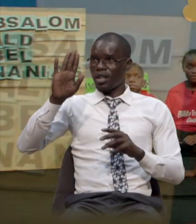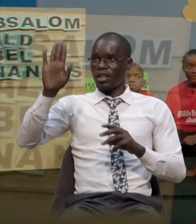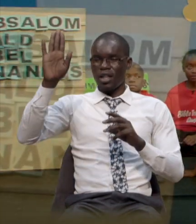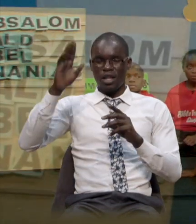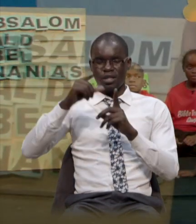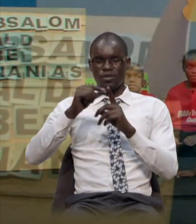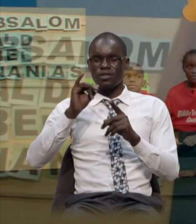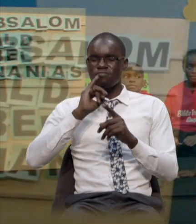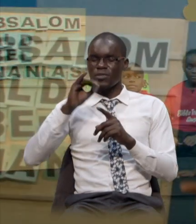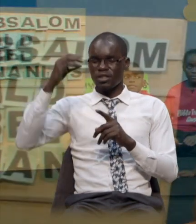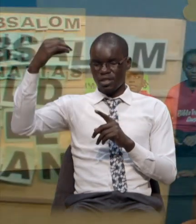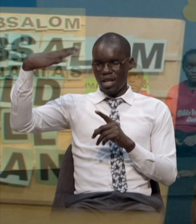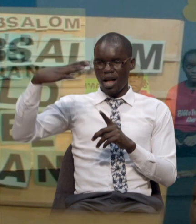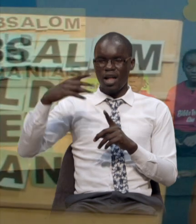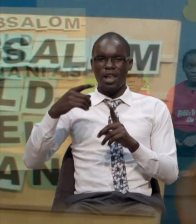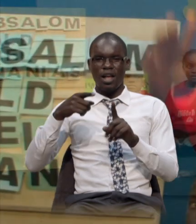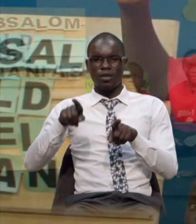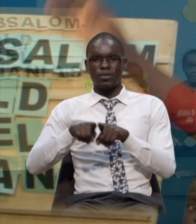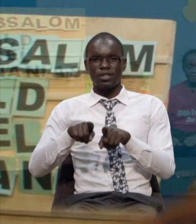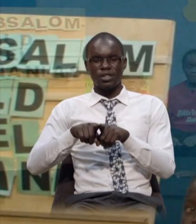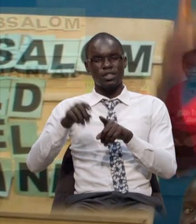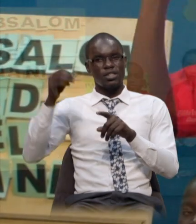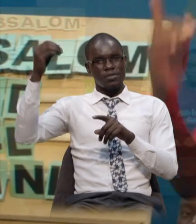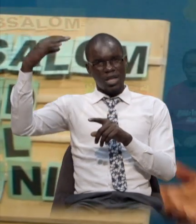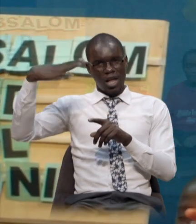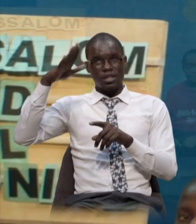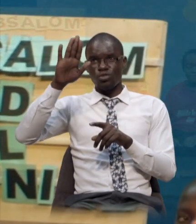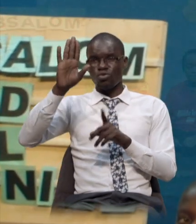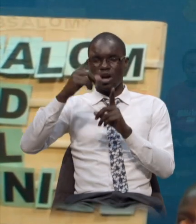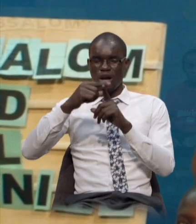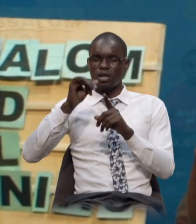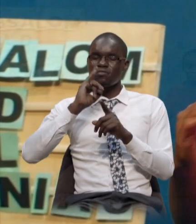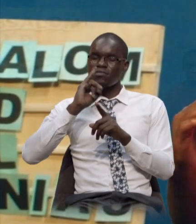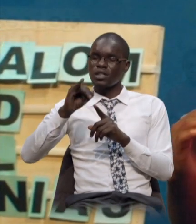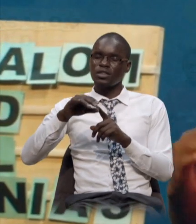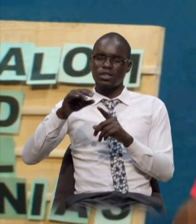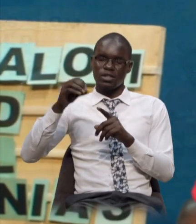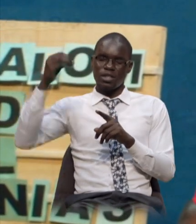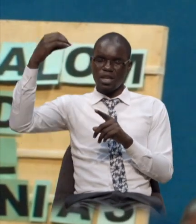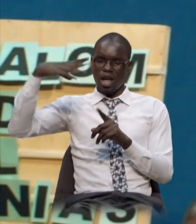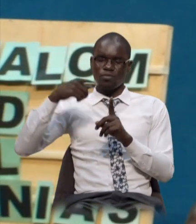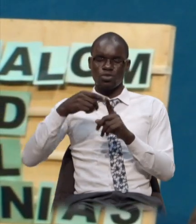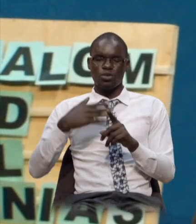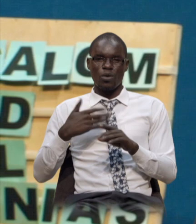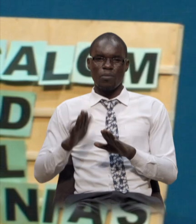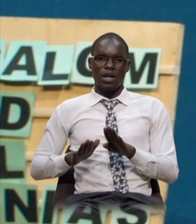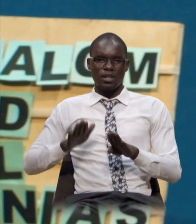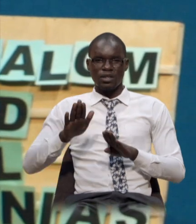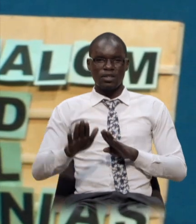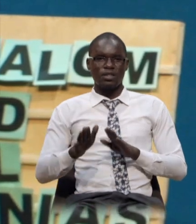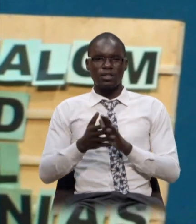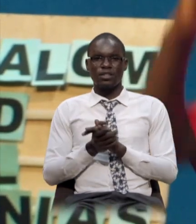a lamp, thy word is a light. Thy word is a lamp unto my